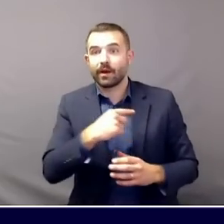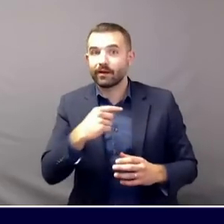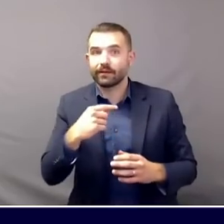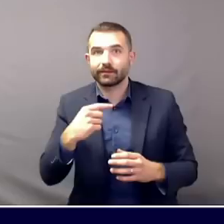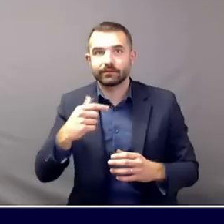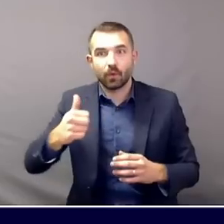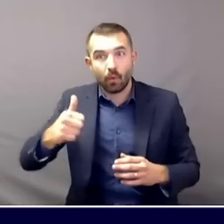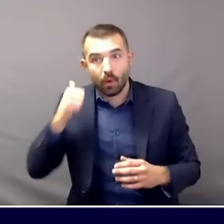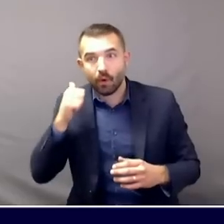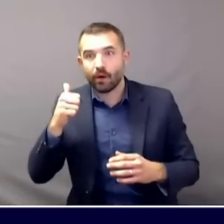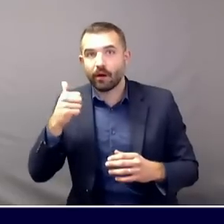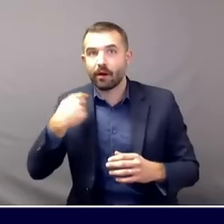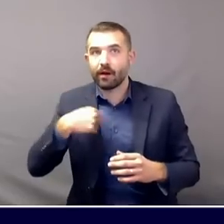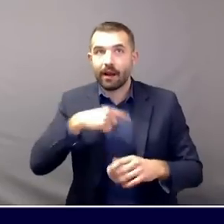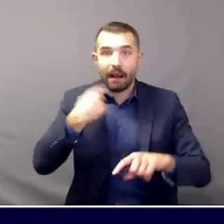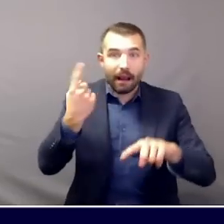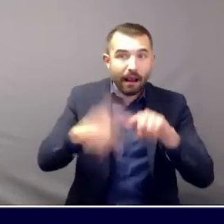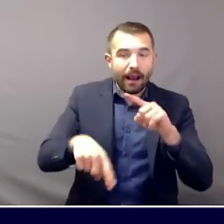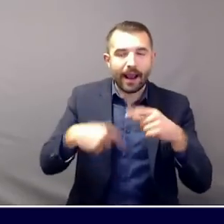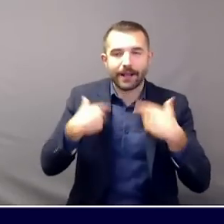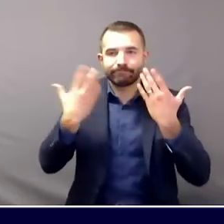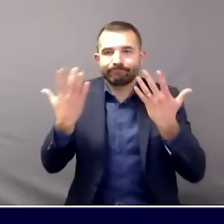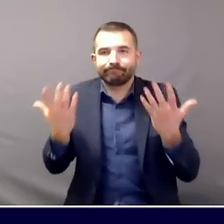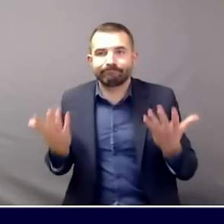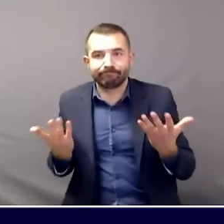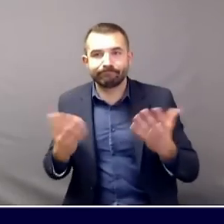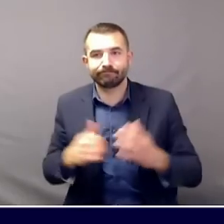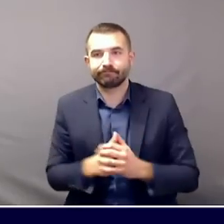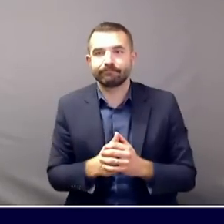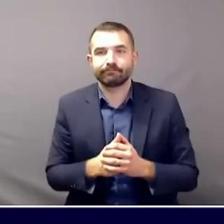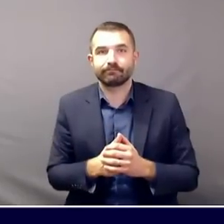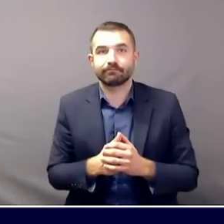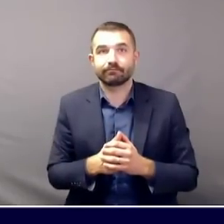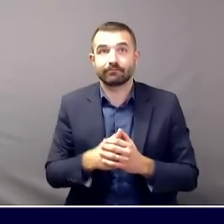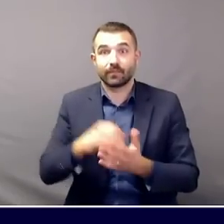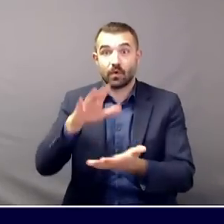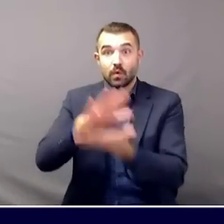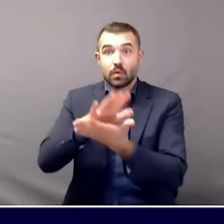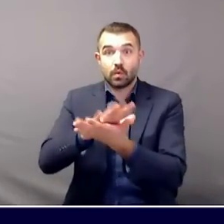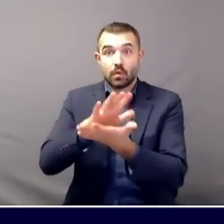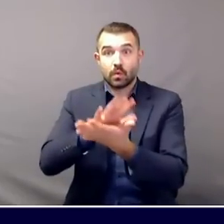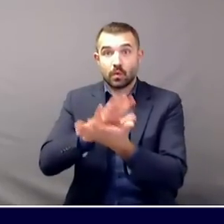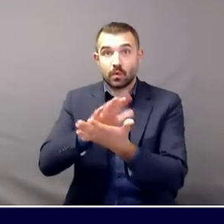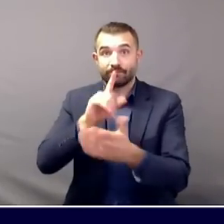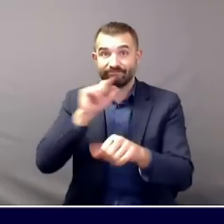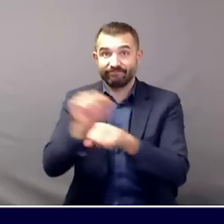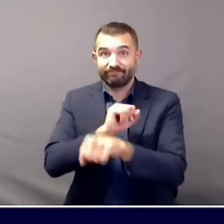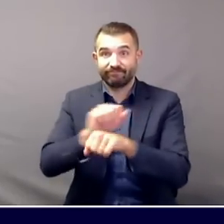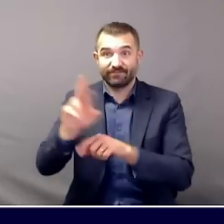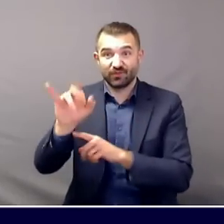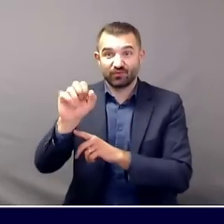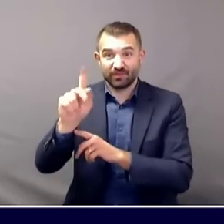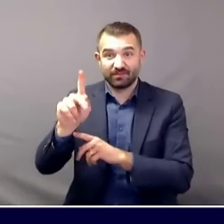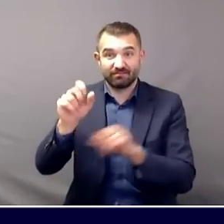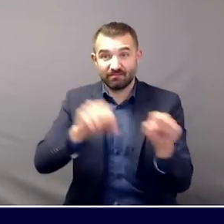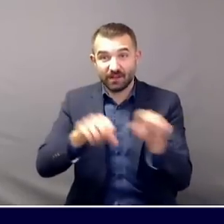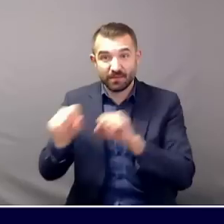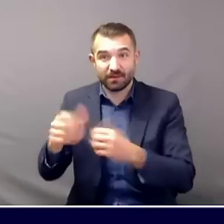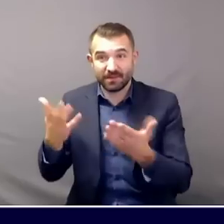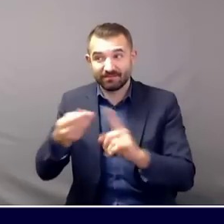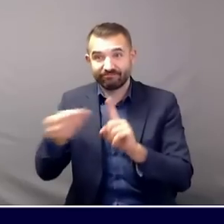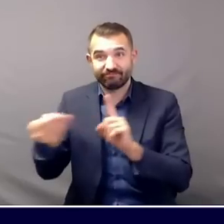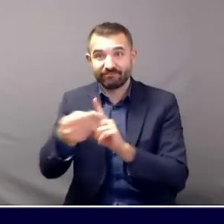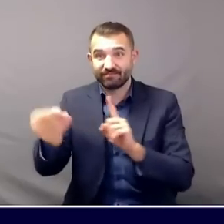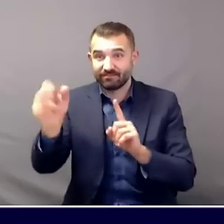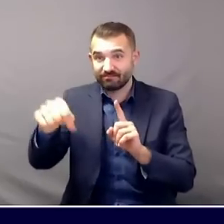now, it remains to be to continue to work with schools to amplify and double down on the measures that have gotten us here